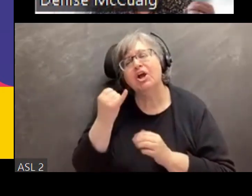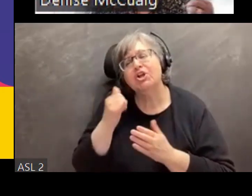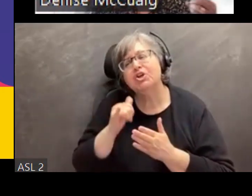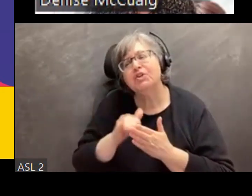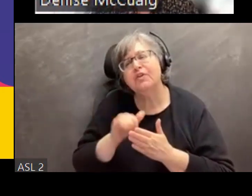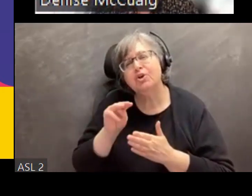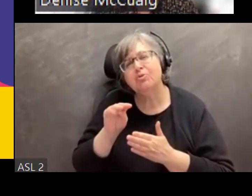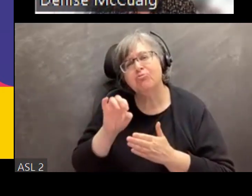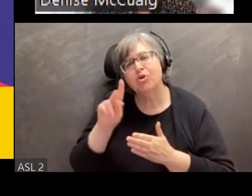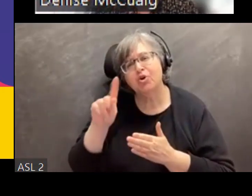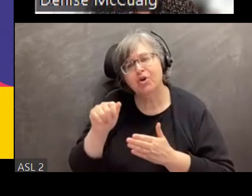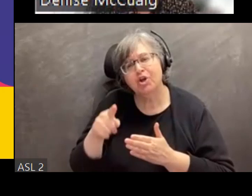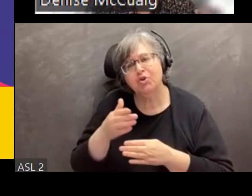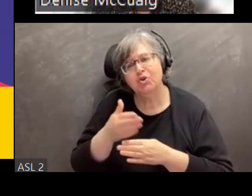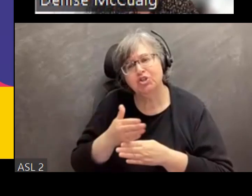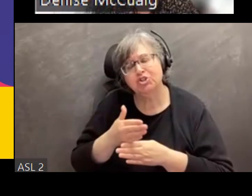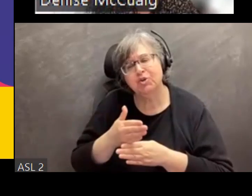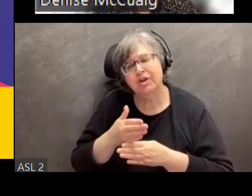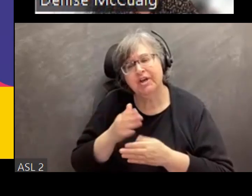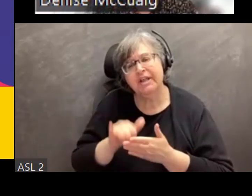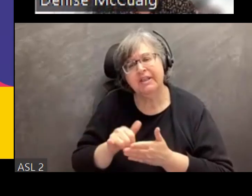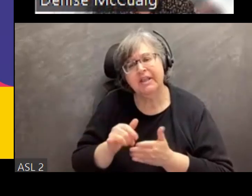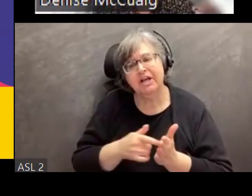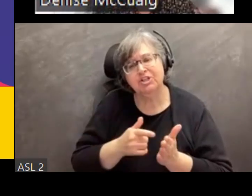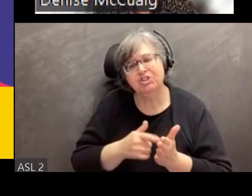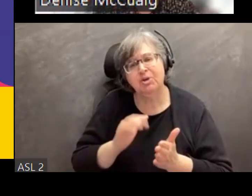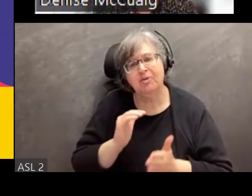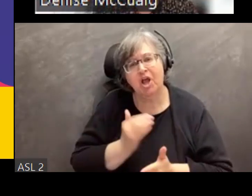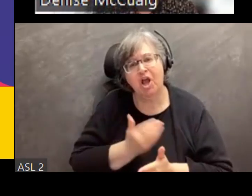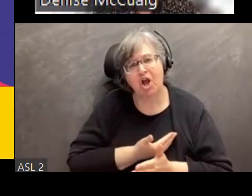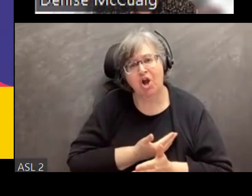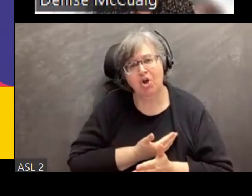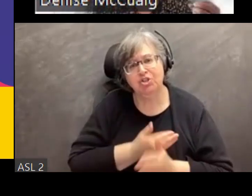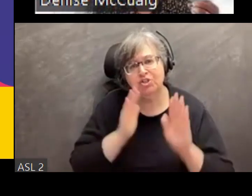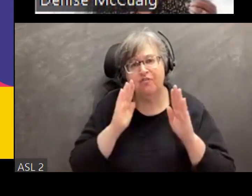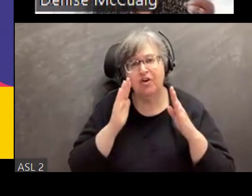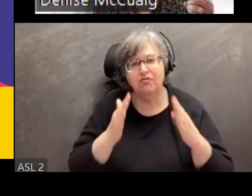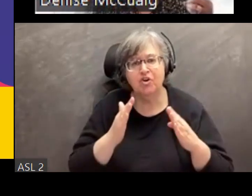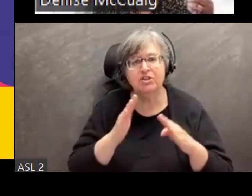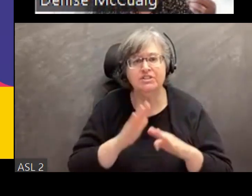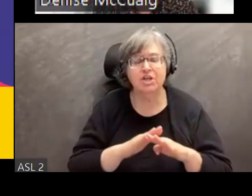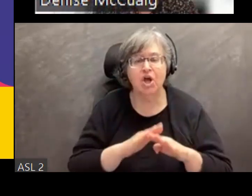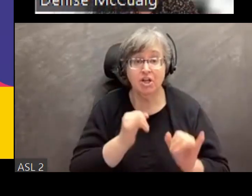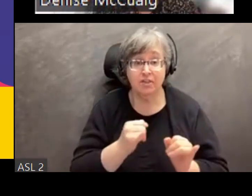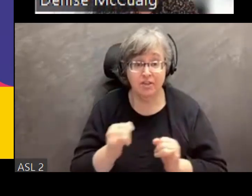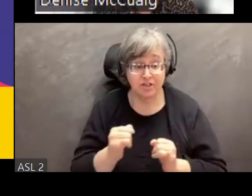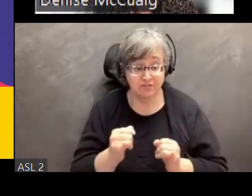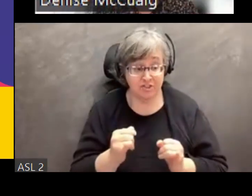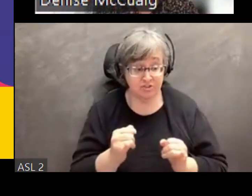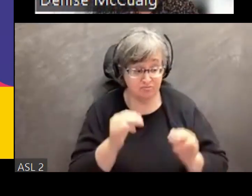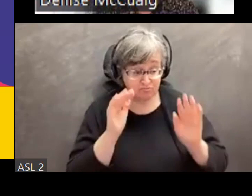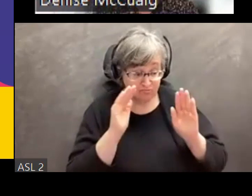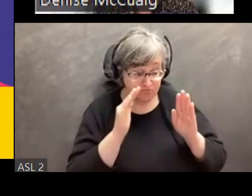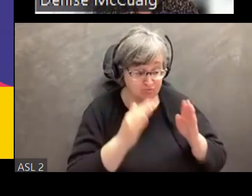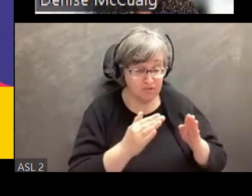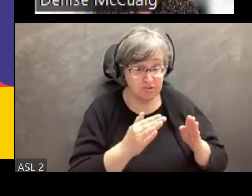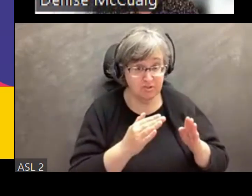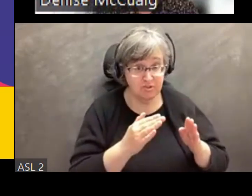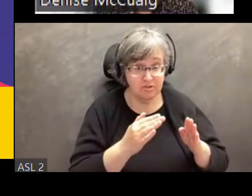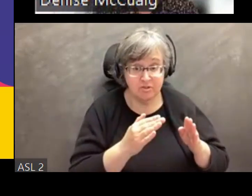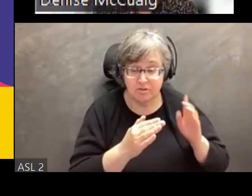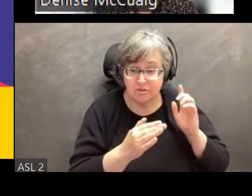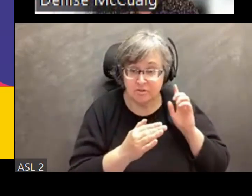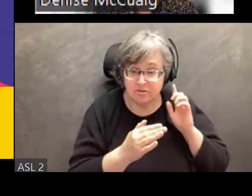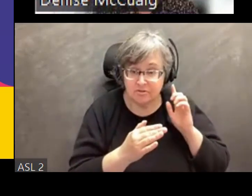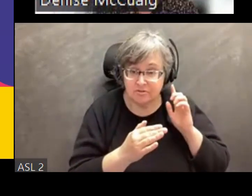And the idea, Marika, that you shared in that sometimes our focus on the individual is